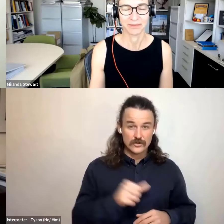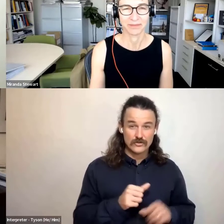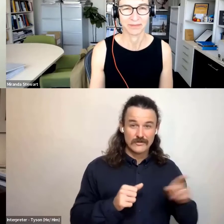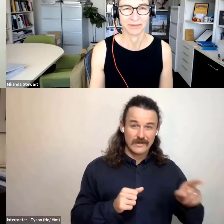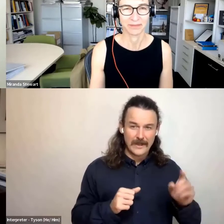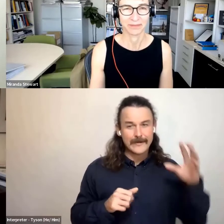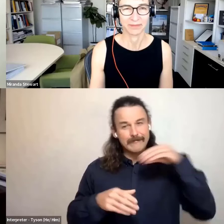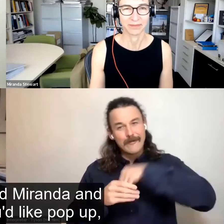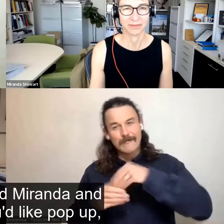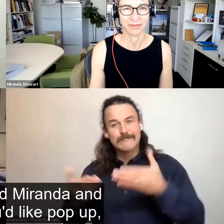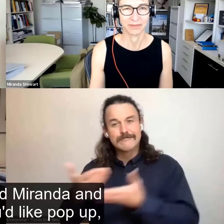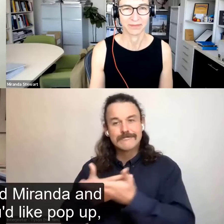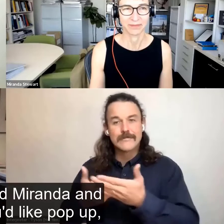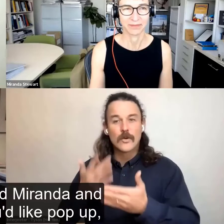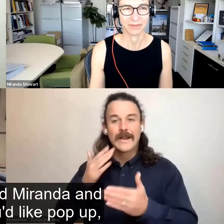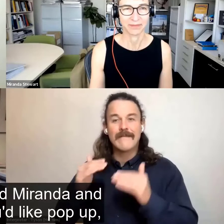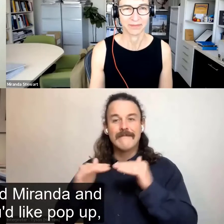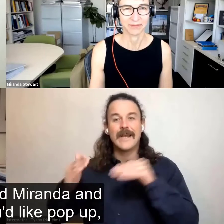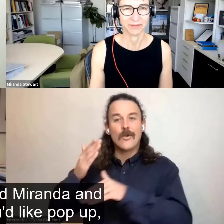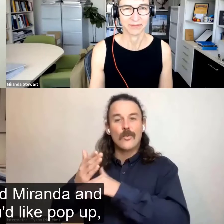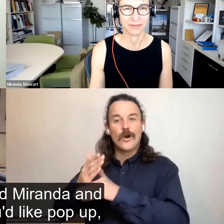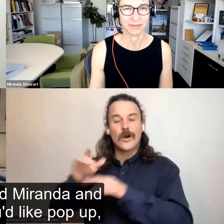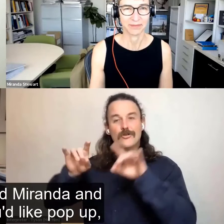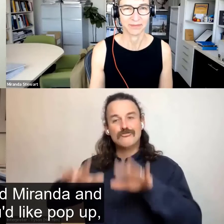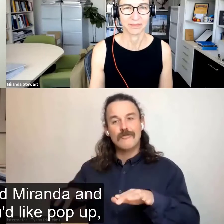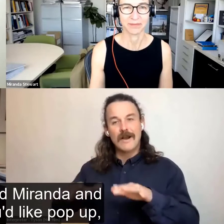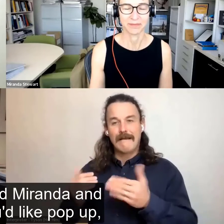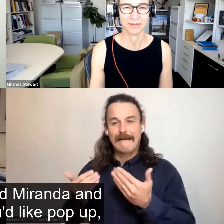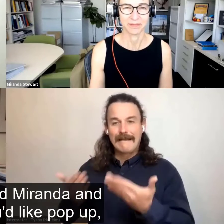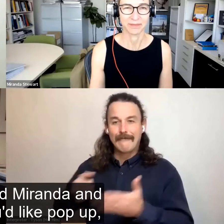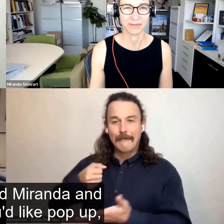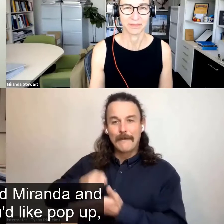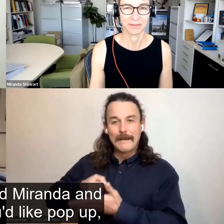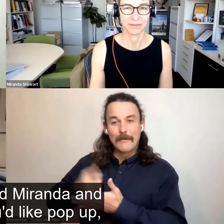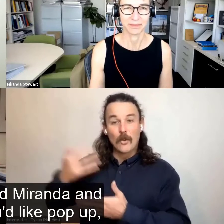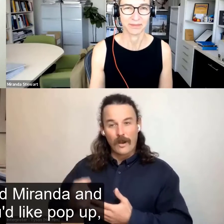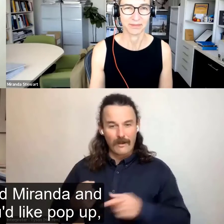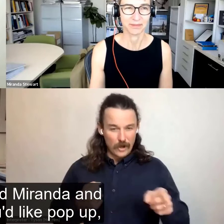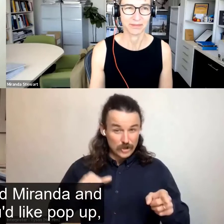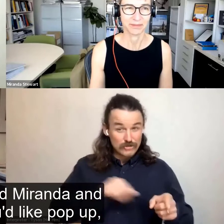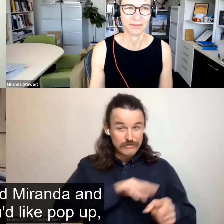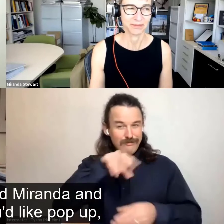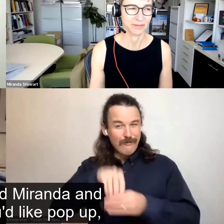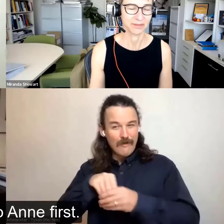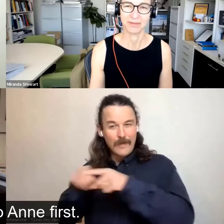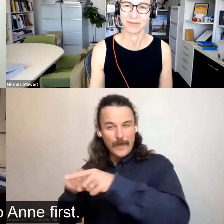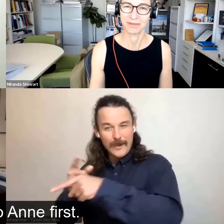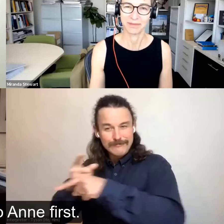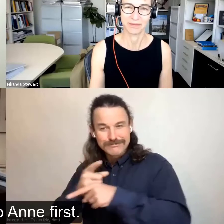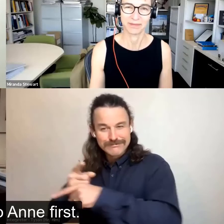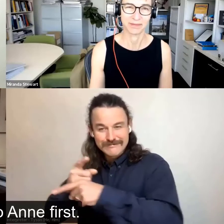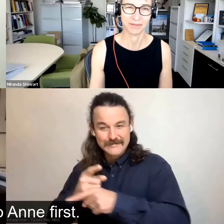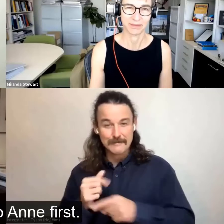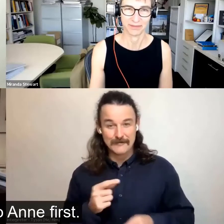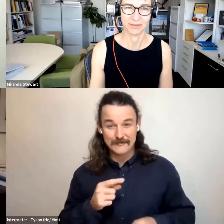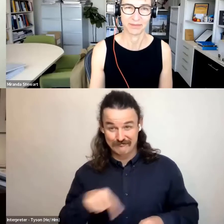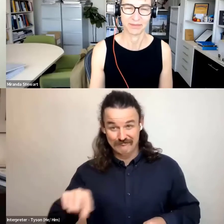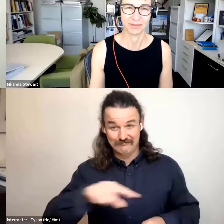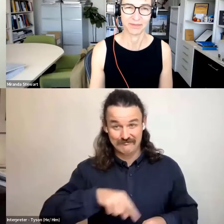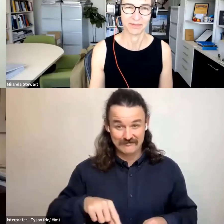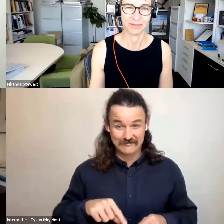wage? So Anne and Miranda and Sarah, if you'd like to pipe up, perhaps to Anne